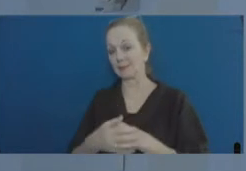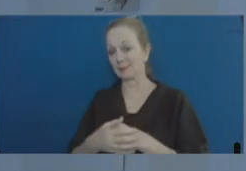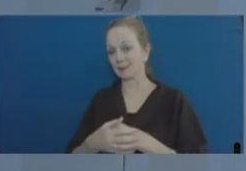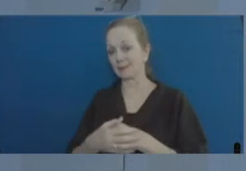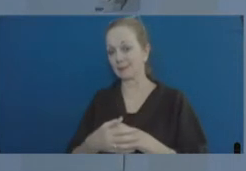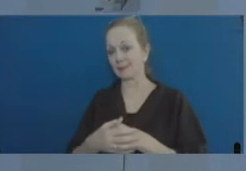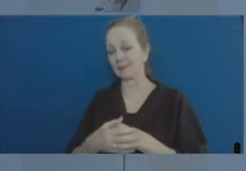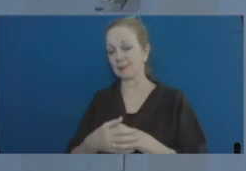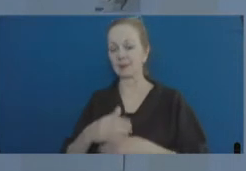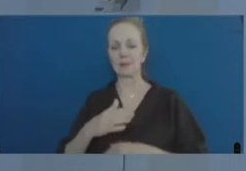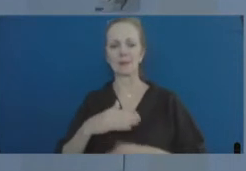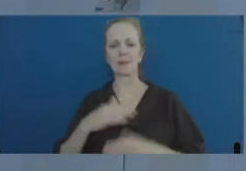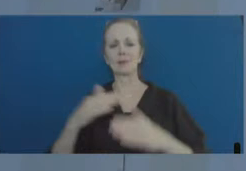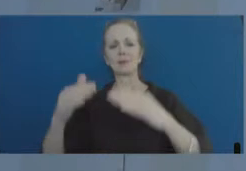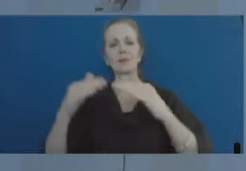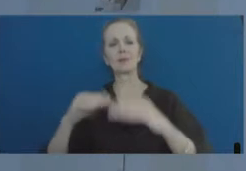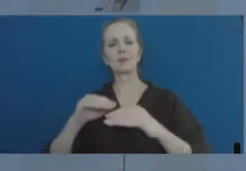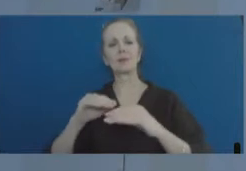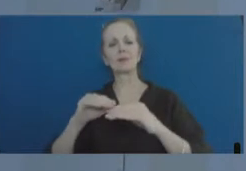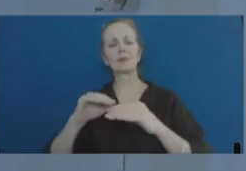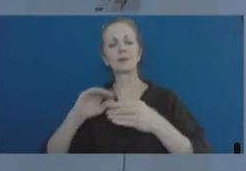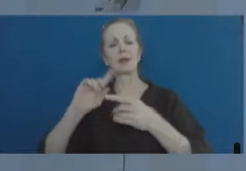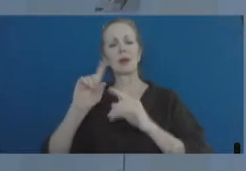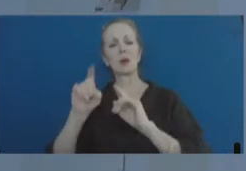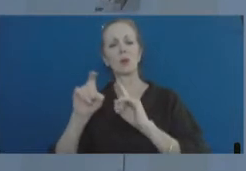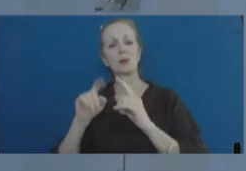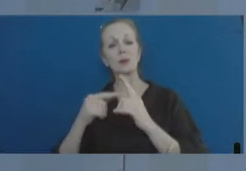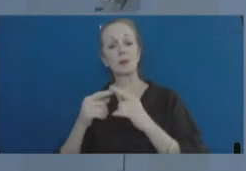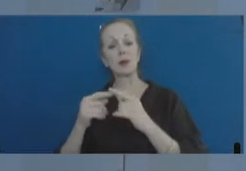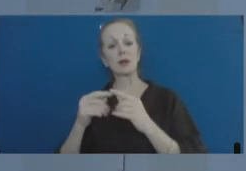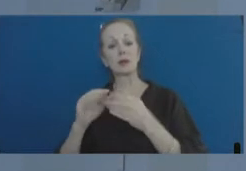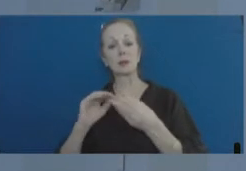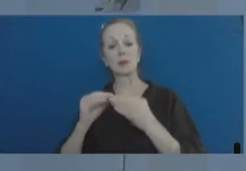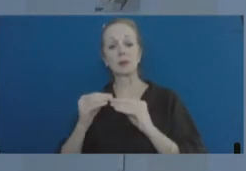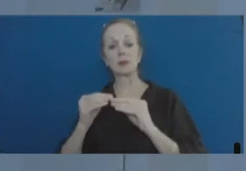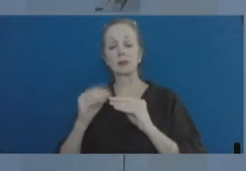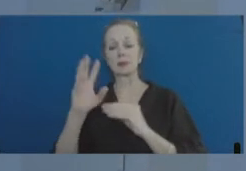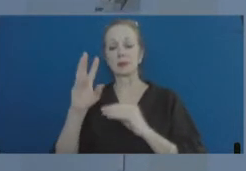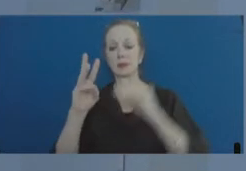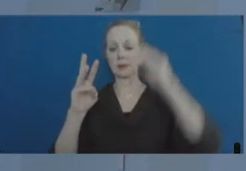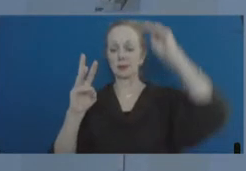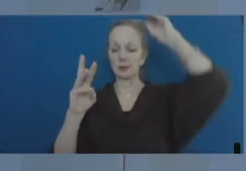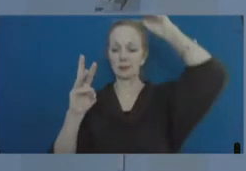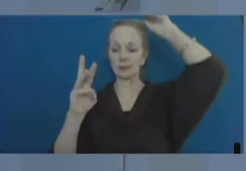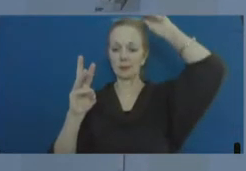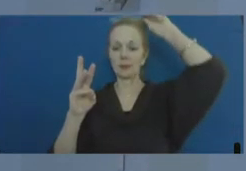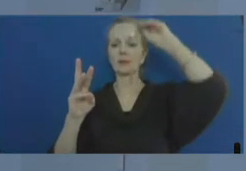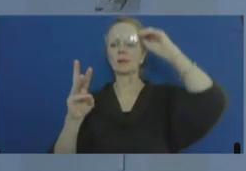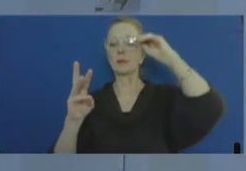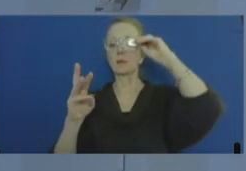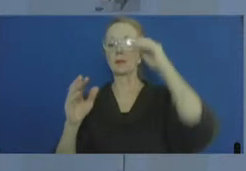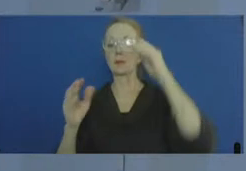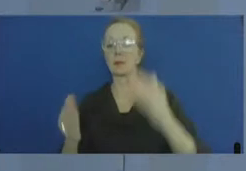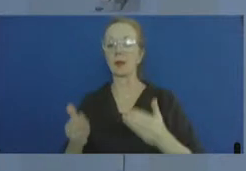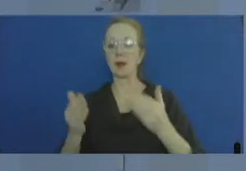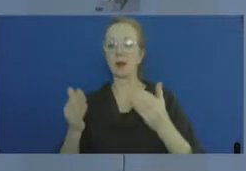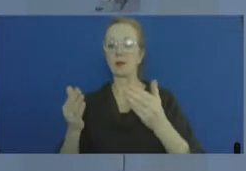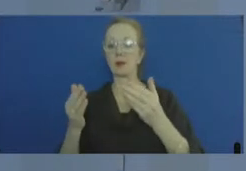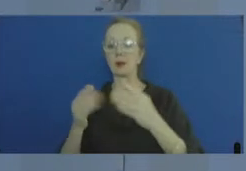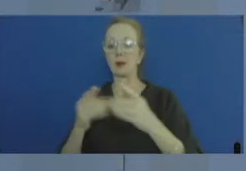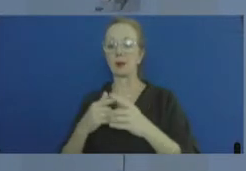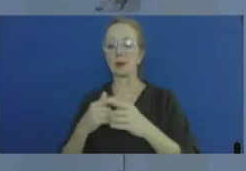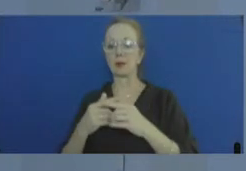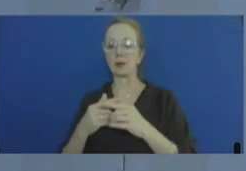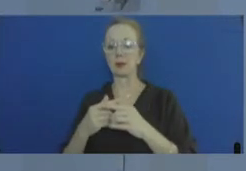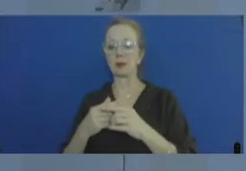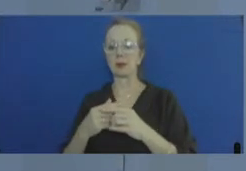My next question is about slide six, and I know I've asked you this before, but I just want to offer it up again.